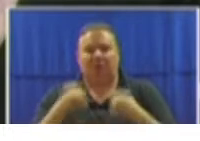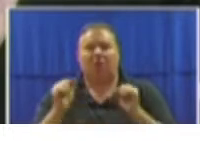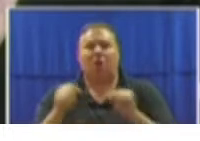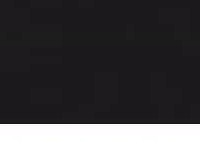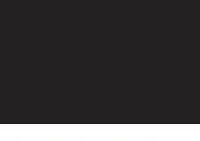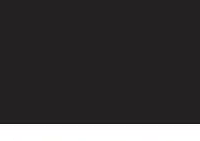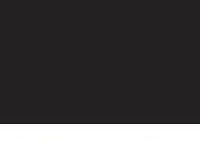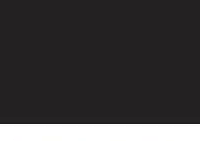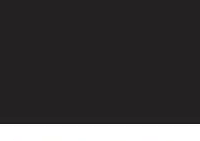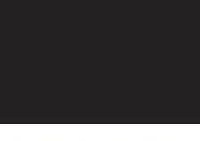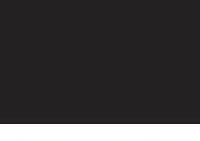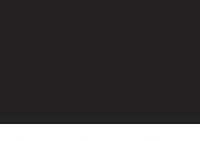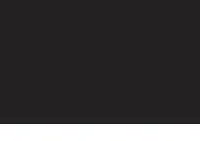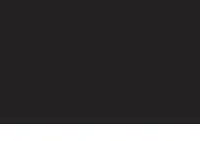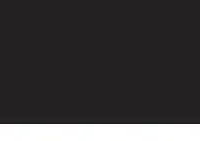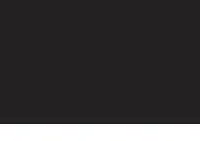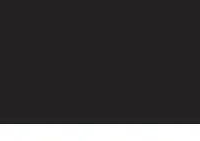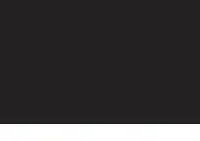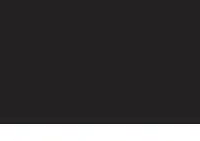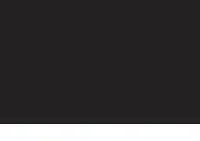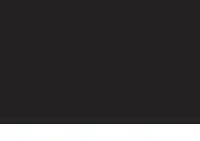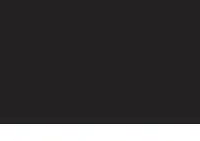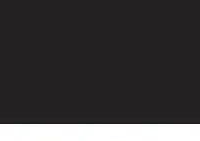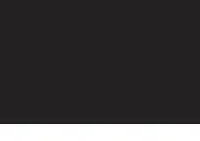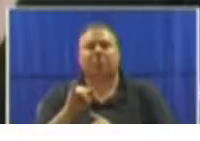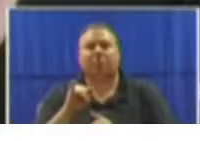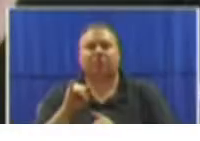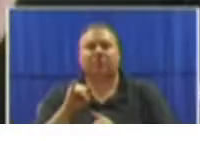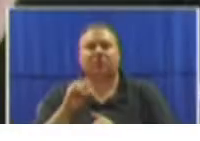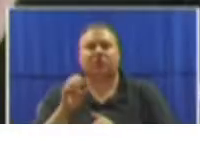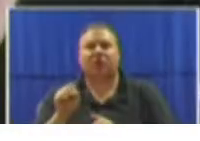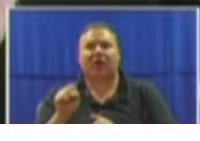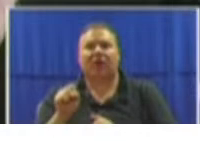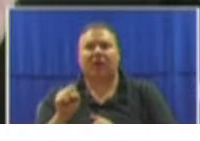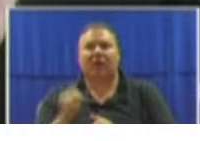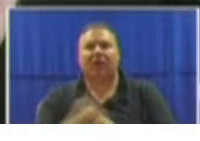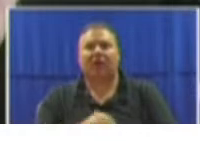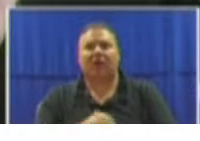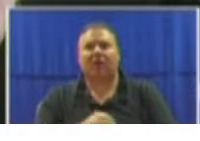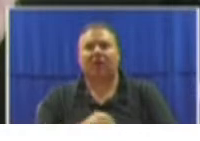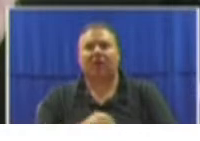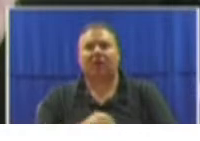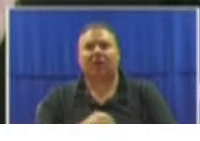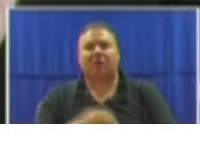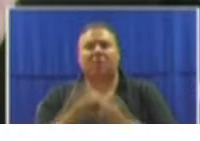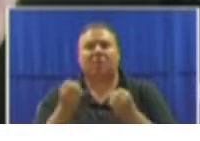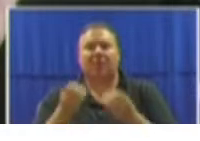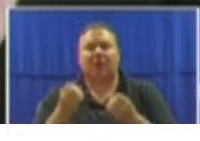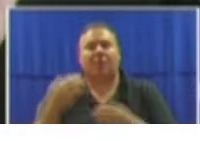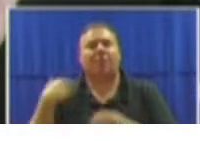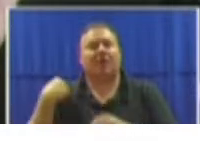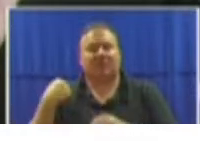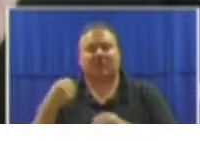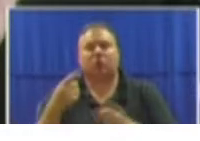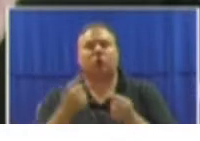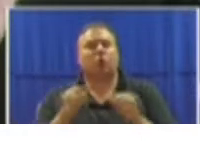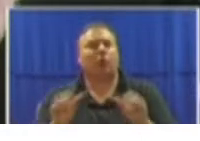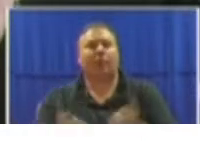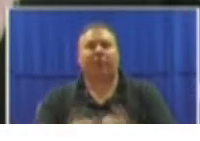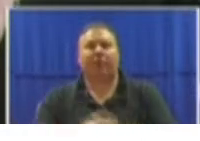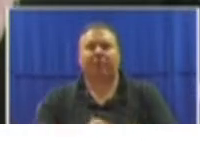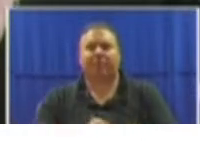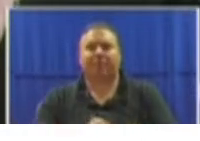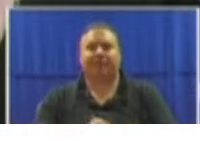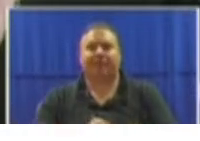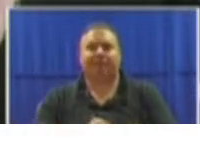agree once again with Honorable Imam Sheikh that most of our cabinet ministers do exceptionally well. I